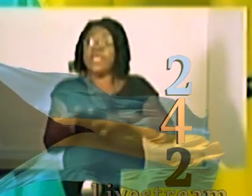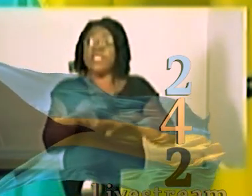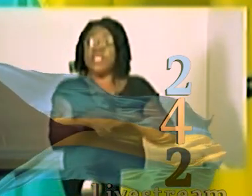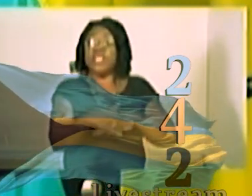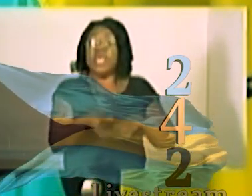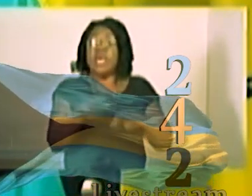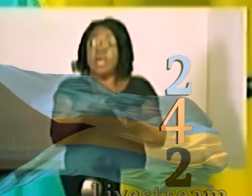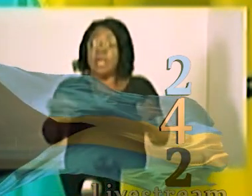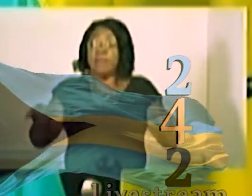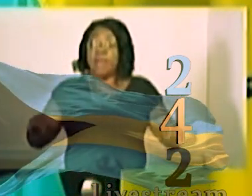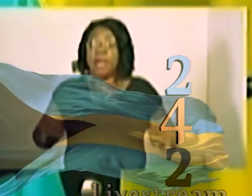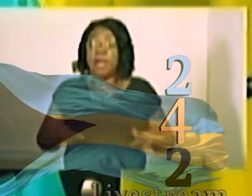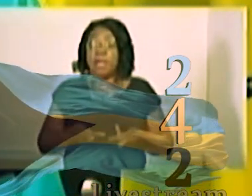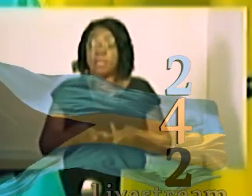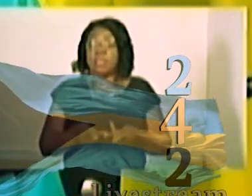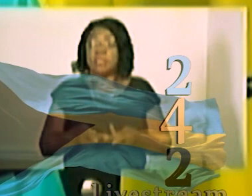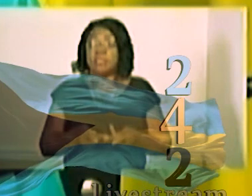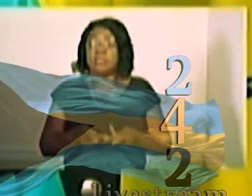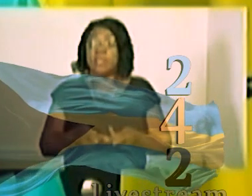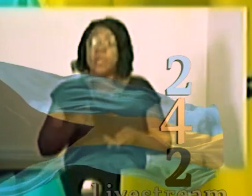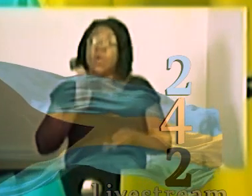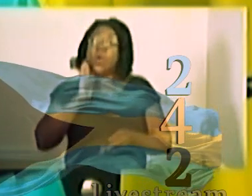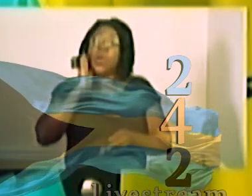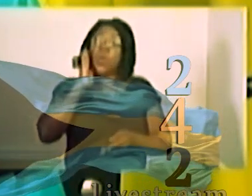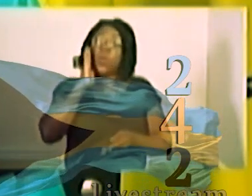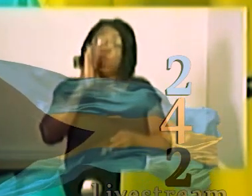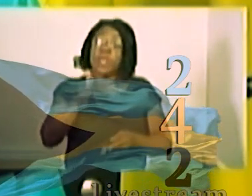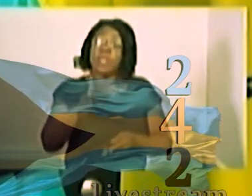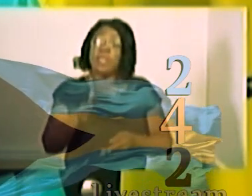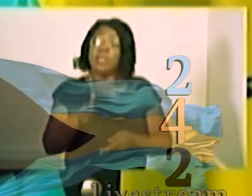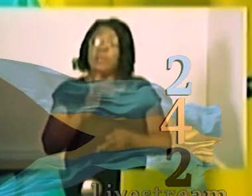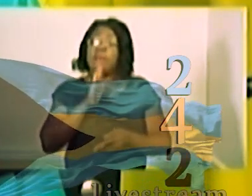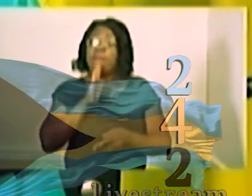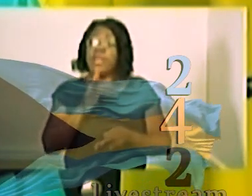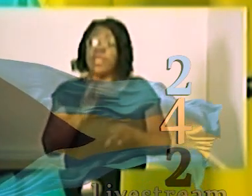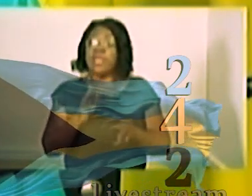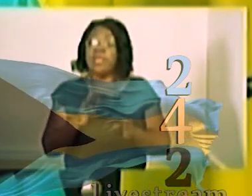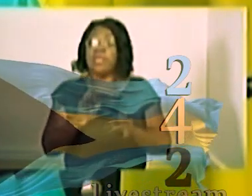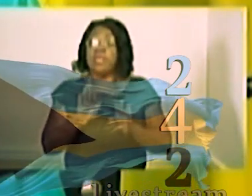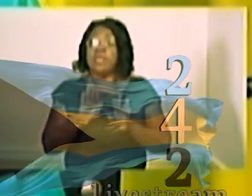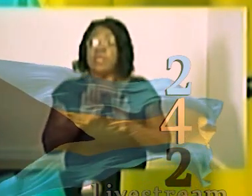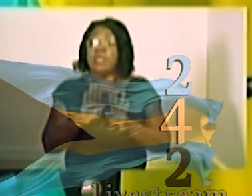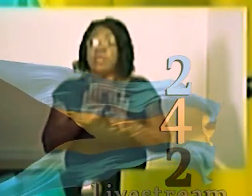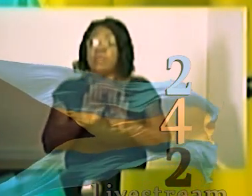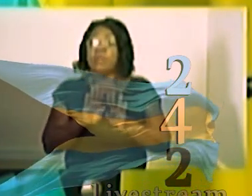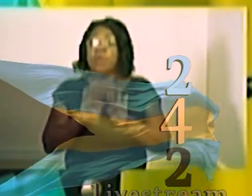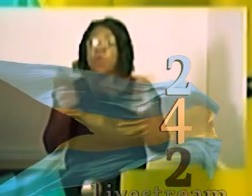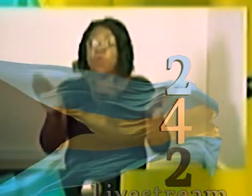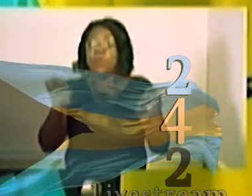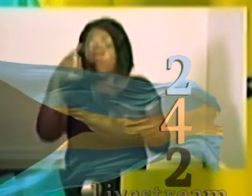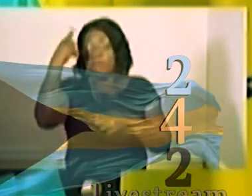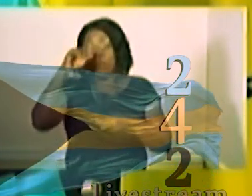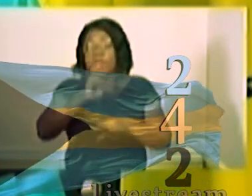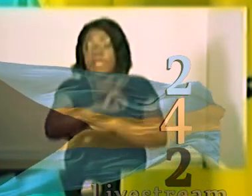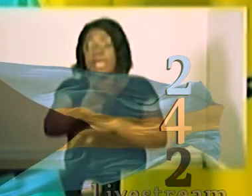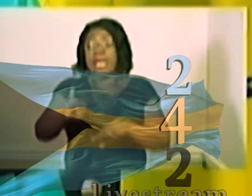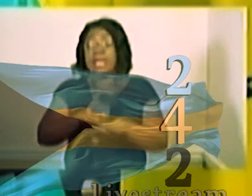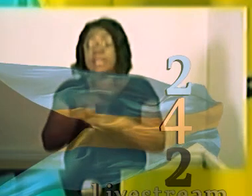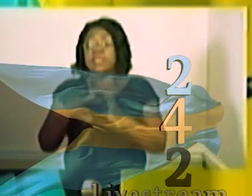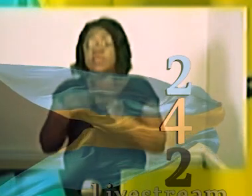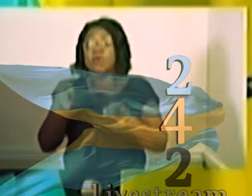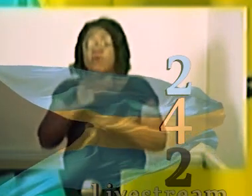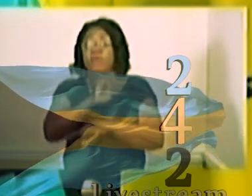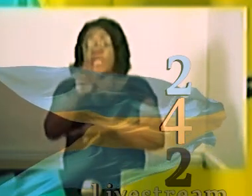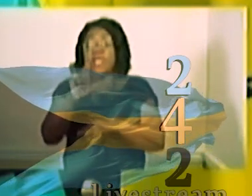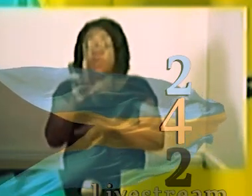and park restrictions will be removed for the islands of Eleuthera, Harbor